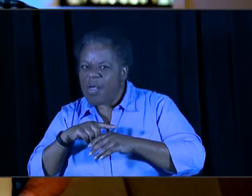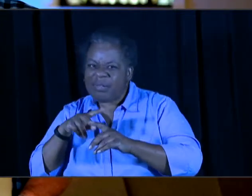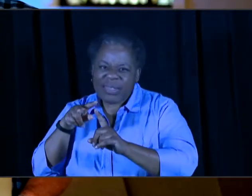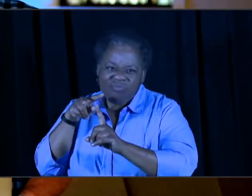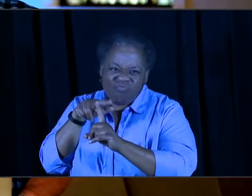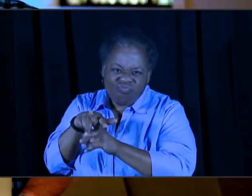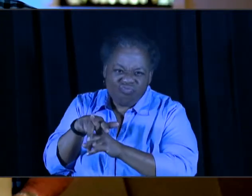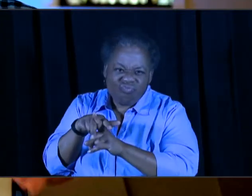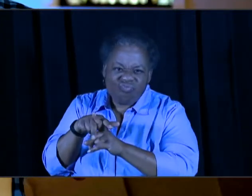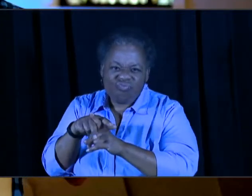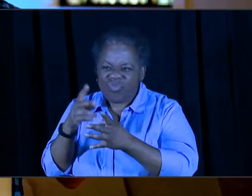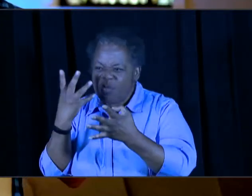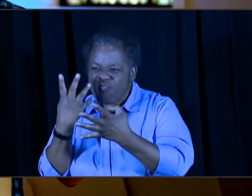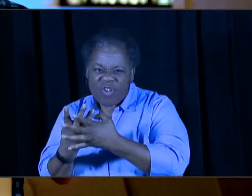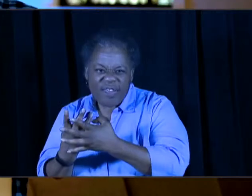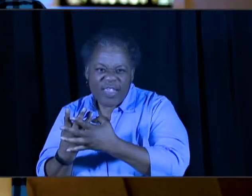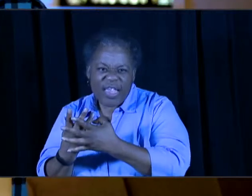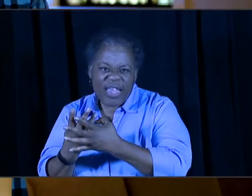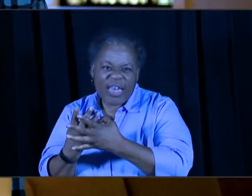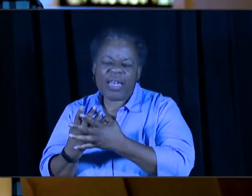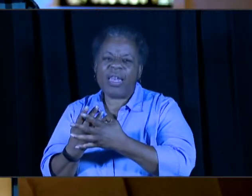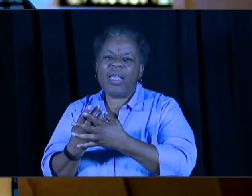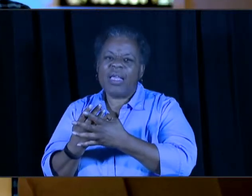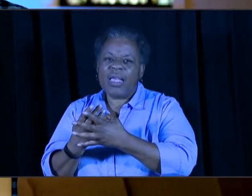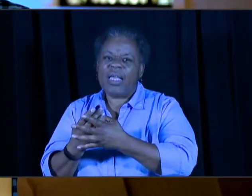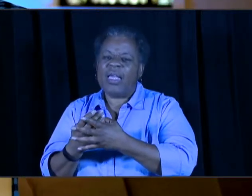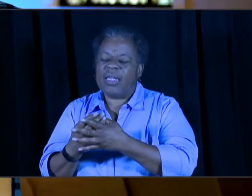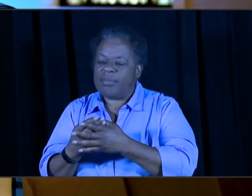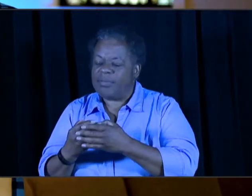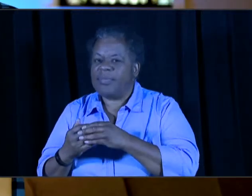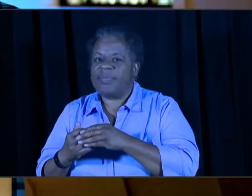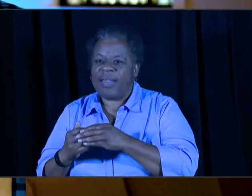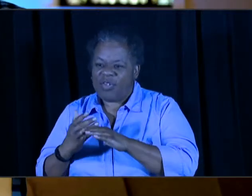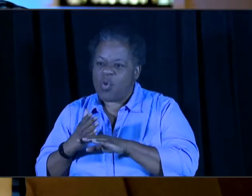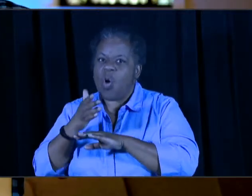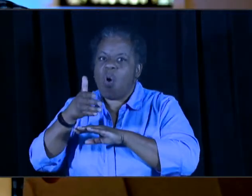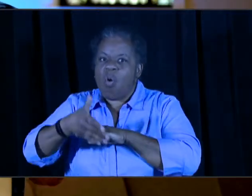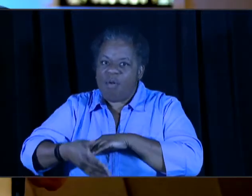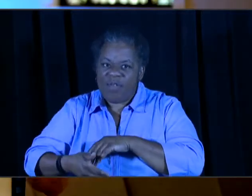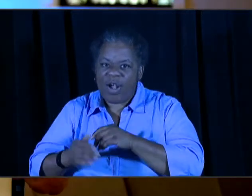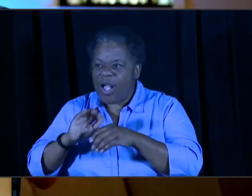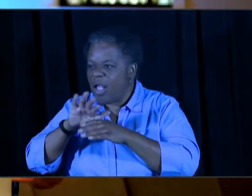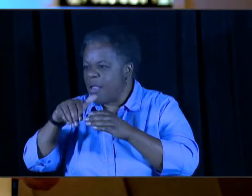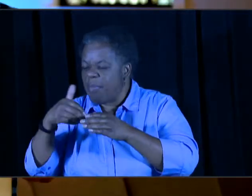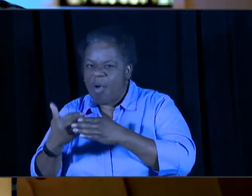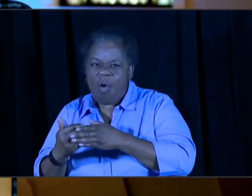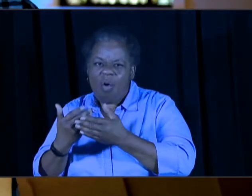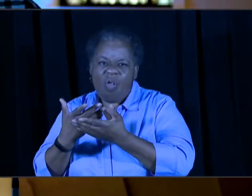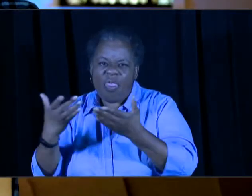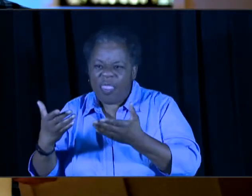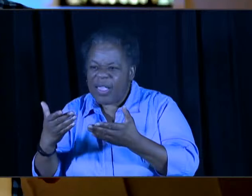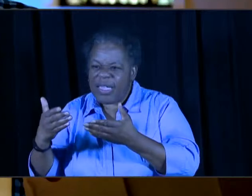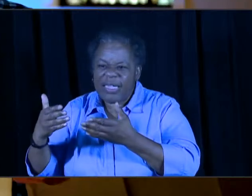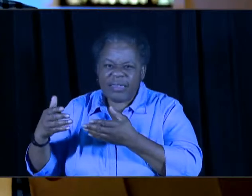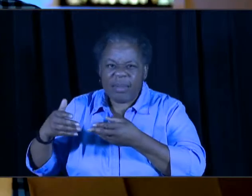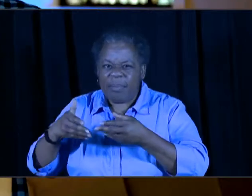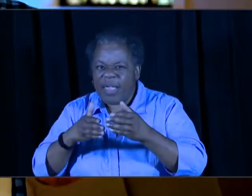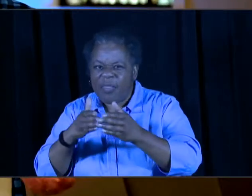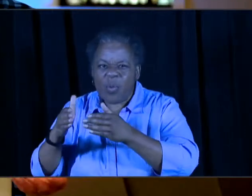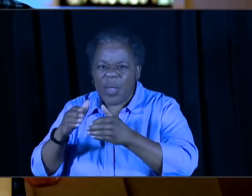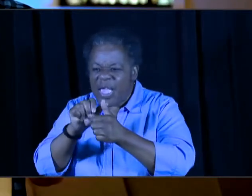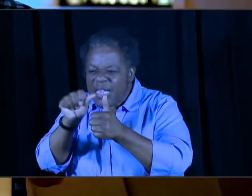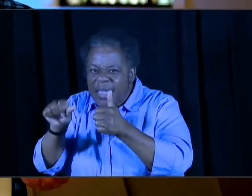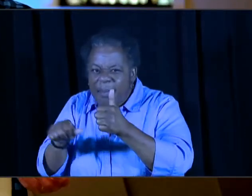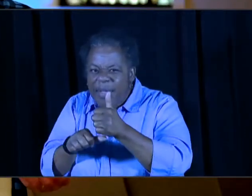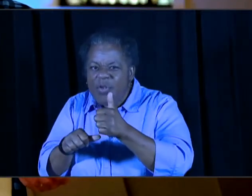imprisoned, having to overcome all kinds of obstacles and inequities, trying to make their way as a minority person